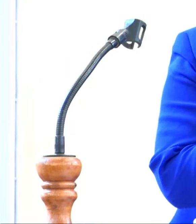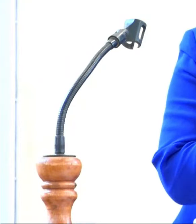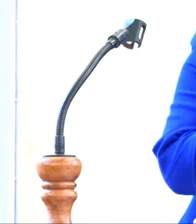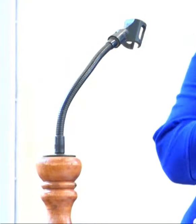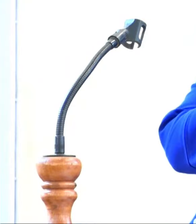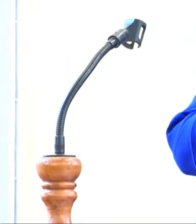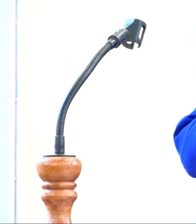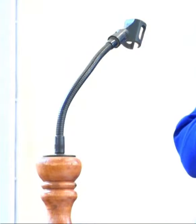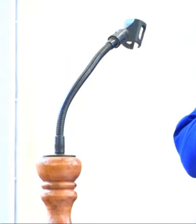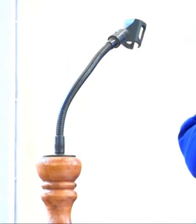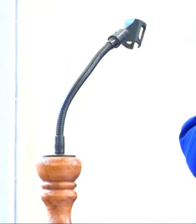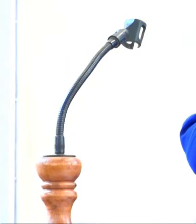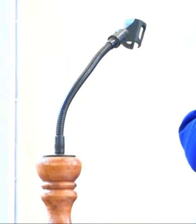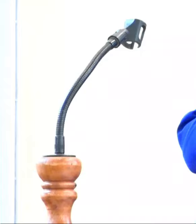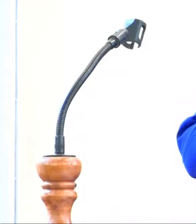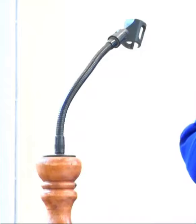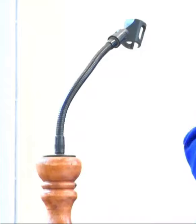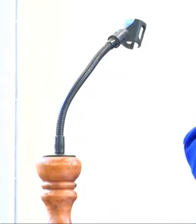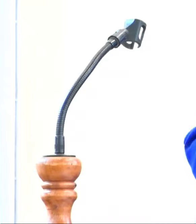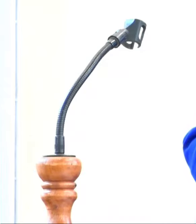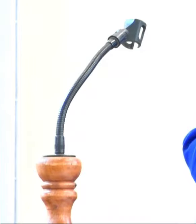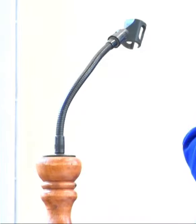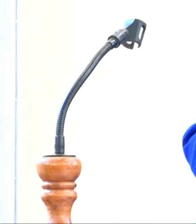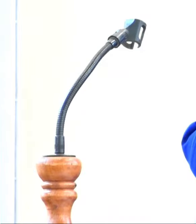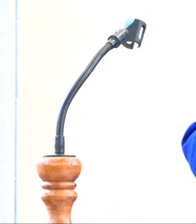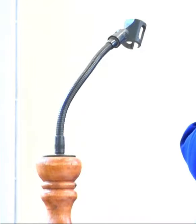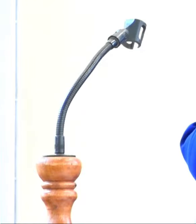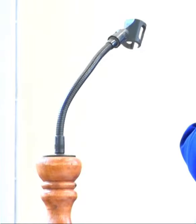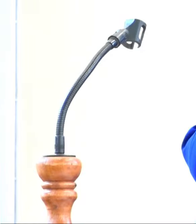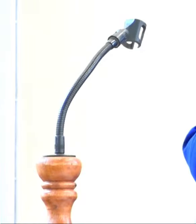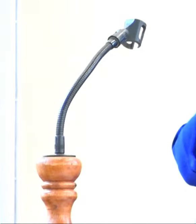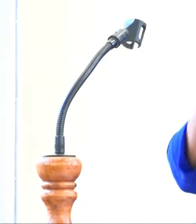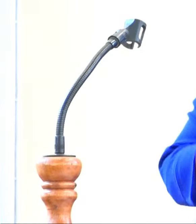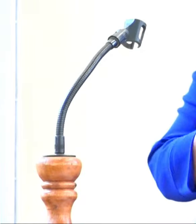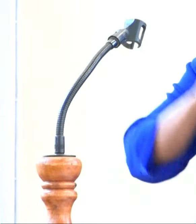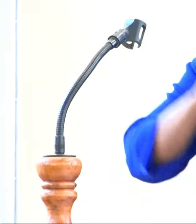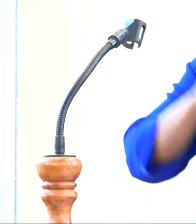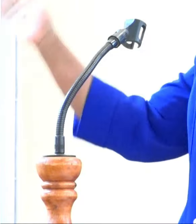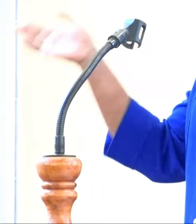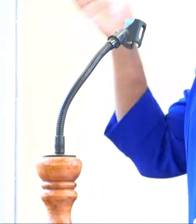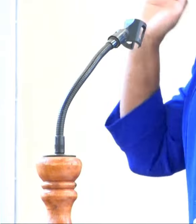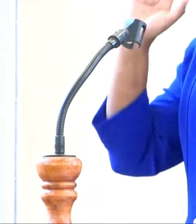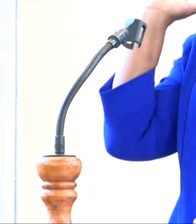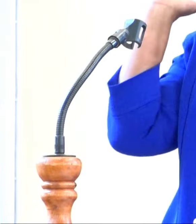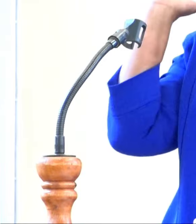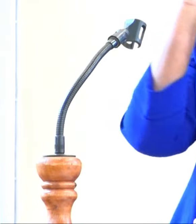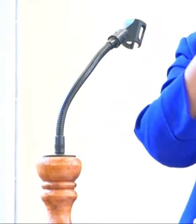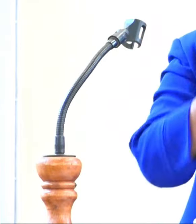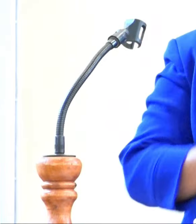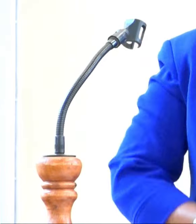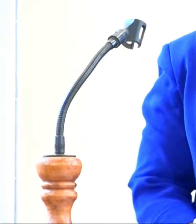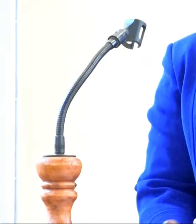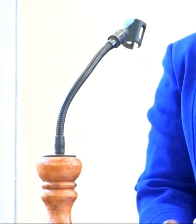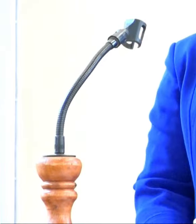nawapa salamu za mahali ambako na hudumu kwa wakati wa sasa. Nilitoka hapa, nikaenda Kagena,